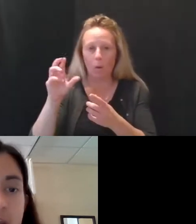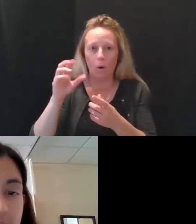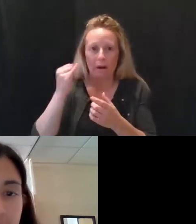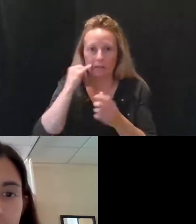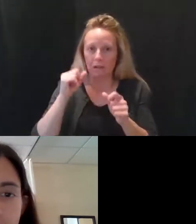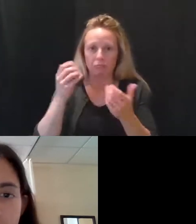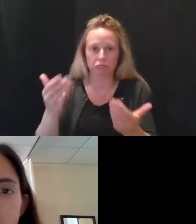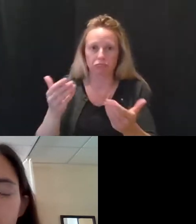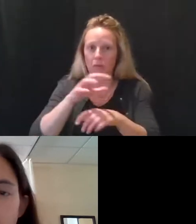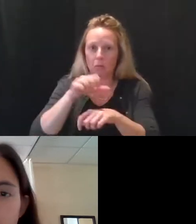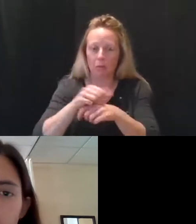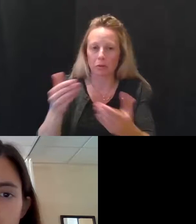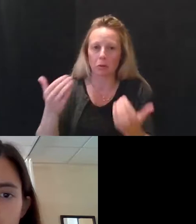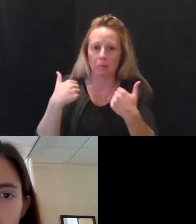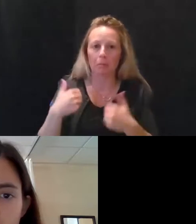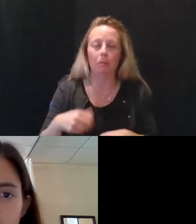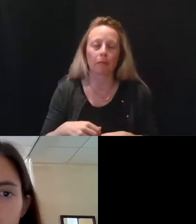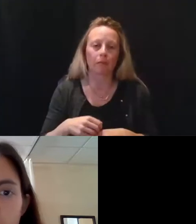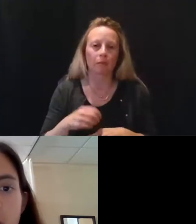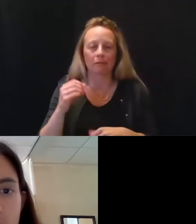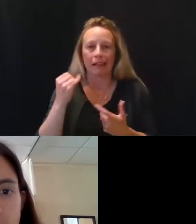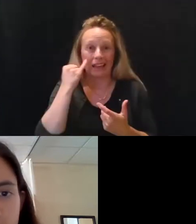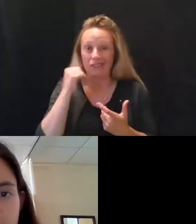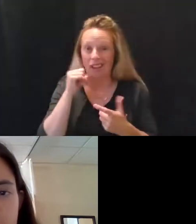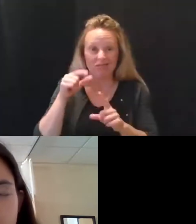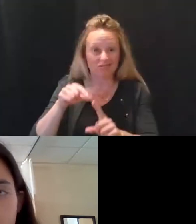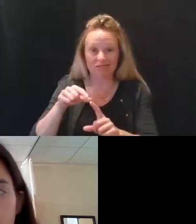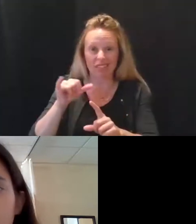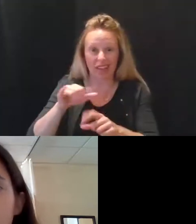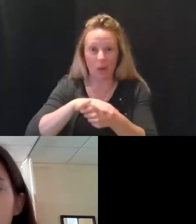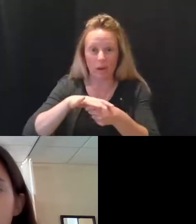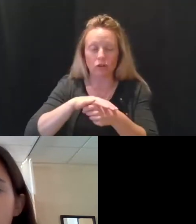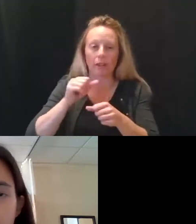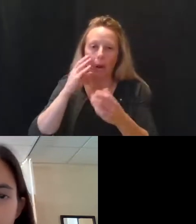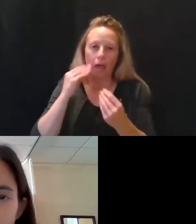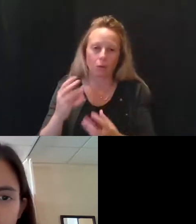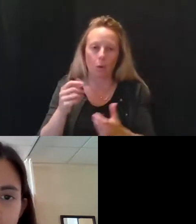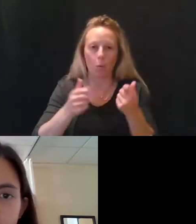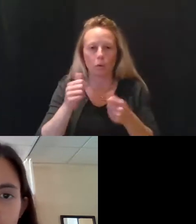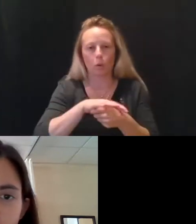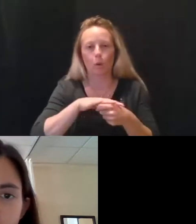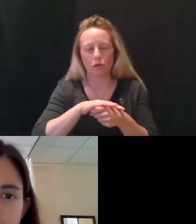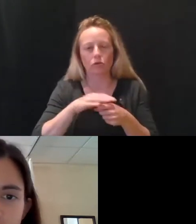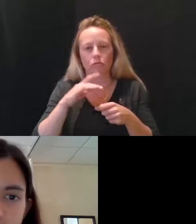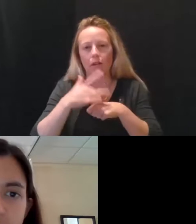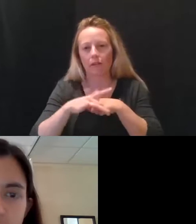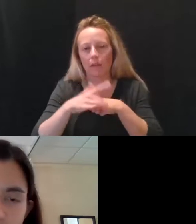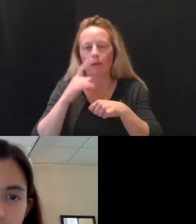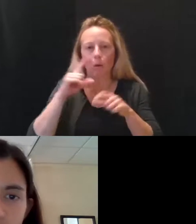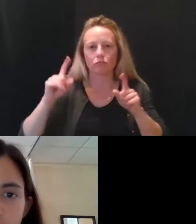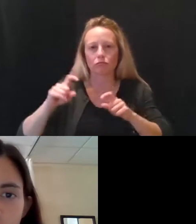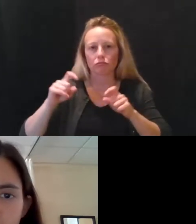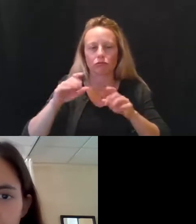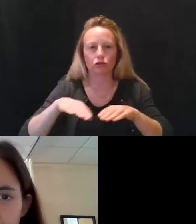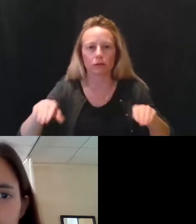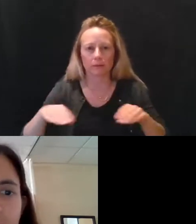or if they're not, where is the closest location where they are doing that at the moment. And they can actually on the phone assist you in scheduling